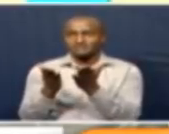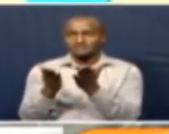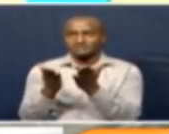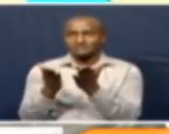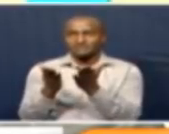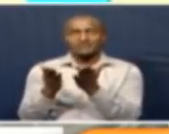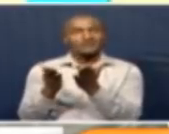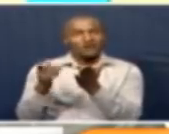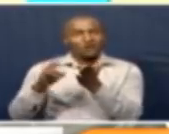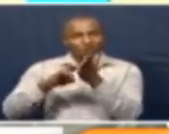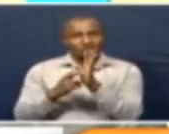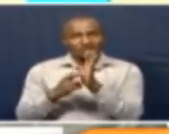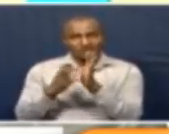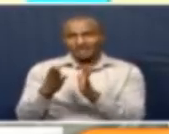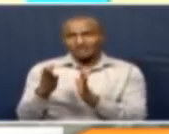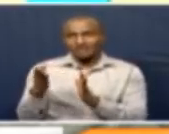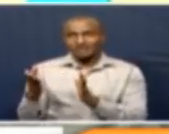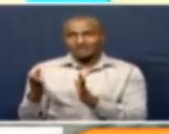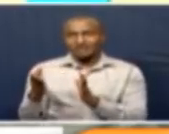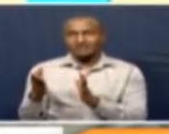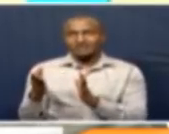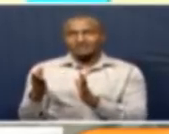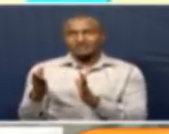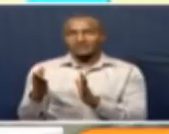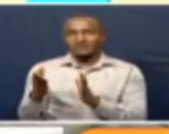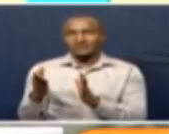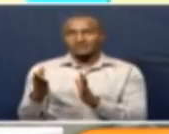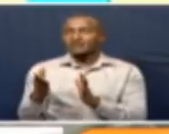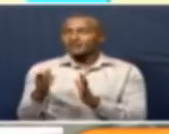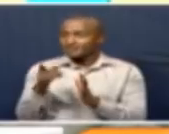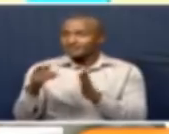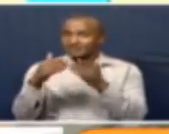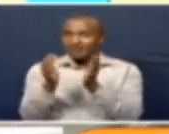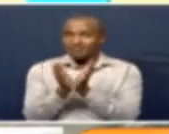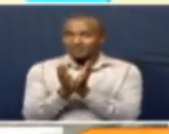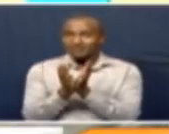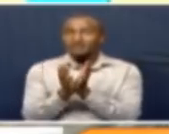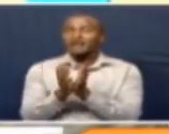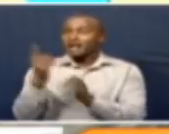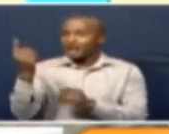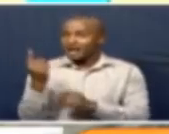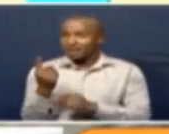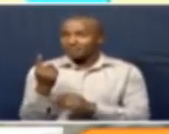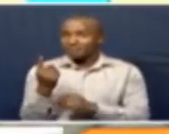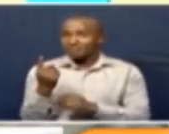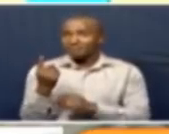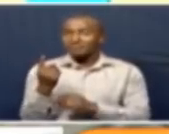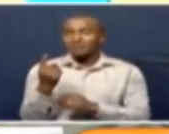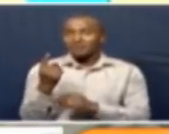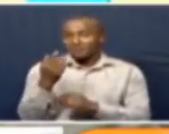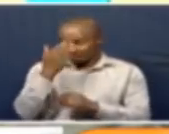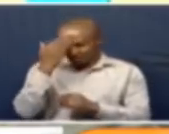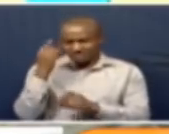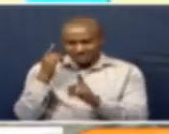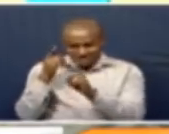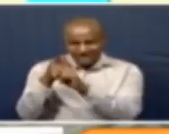Mm-hmm. It's a contract for services. It's not for your own amusement. These companies don't approach you for their own amusement. They are targeting something